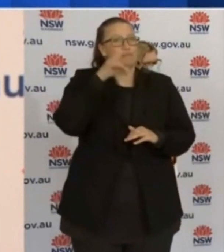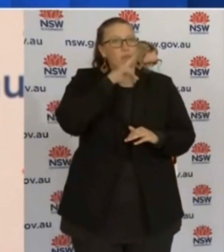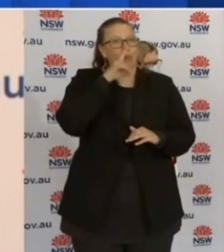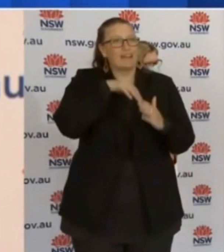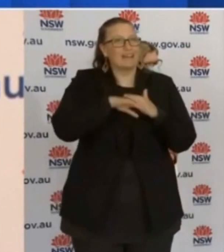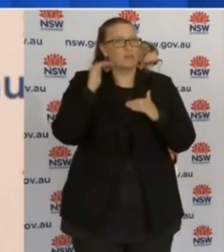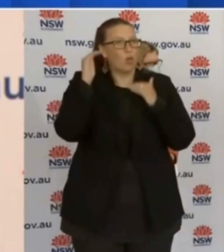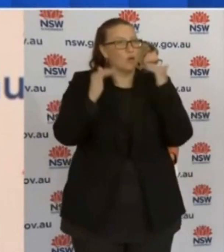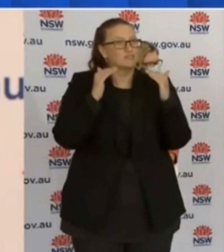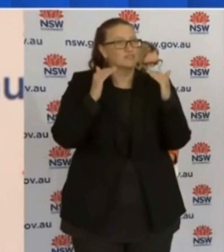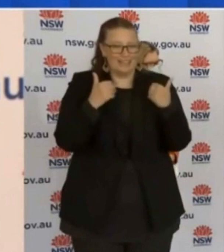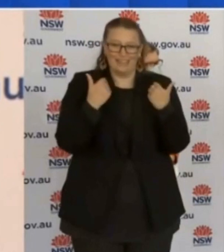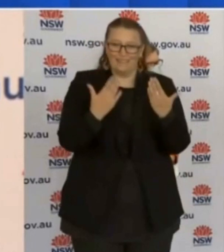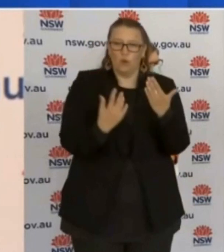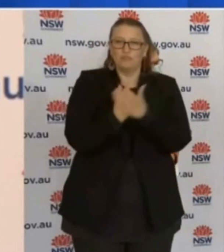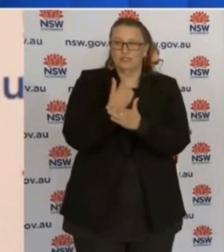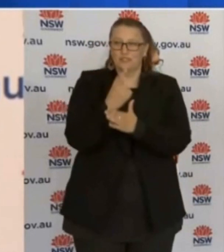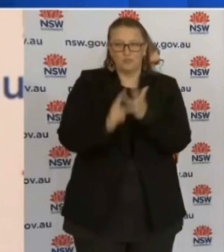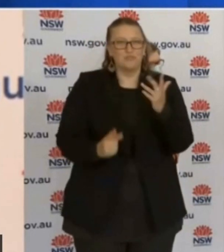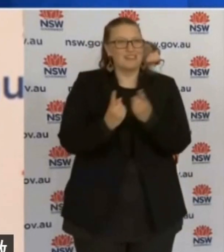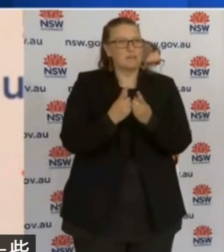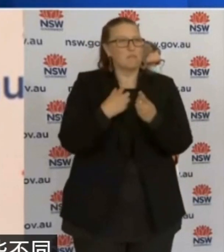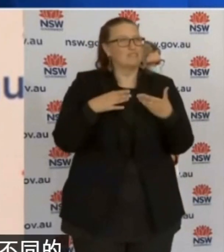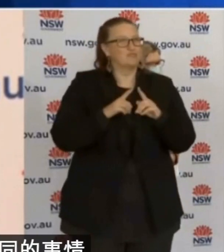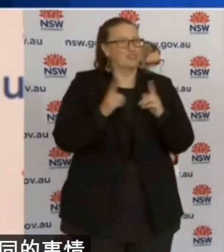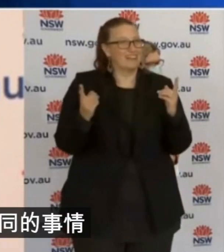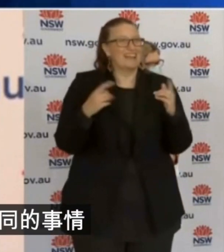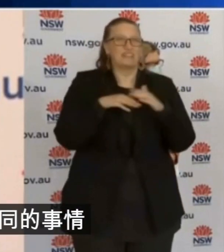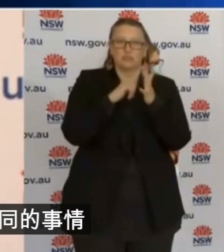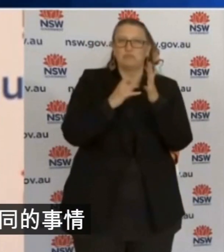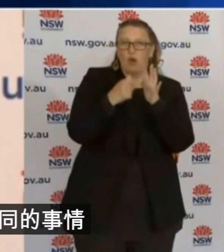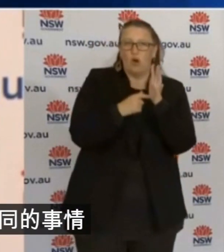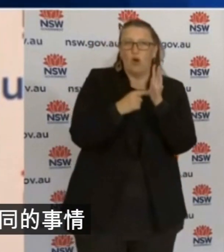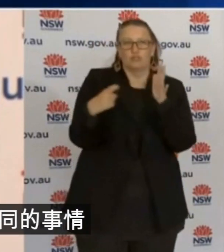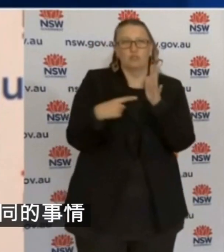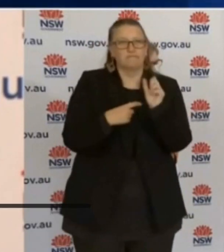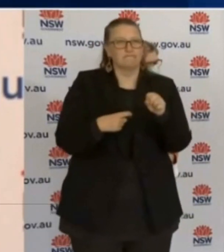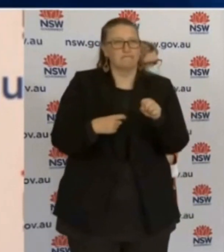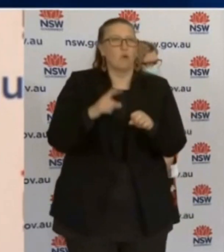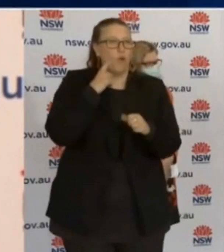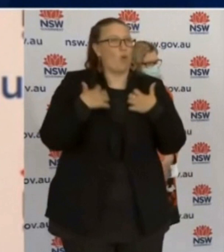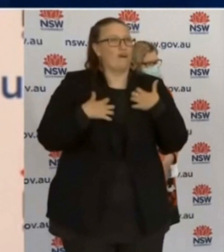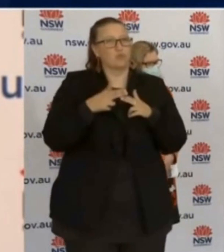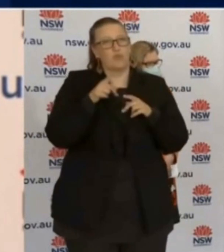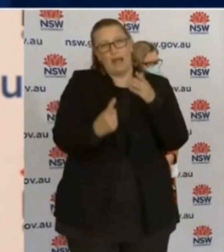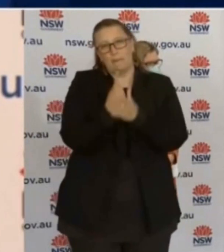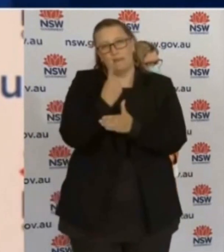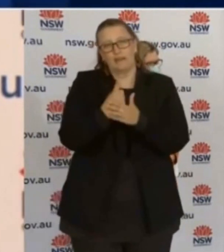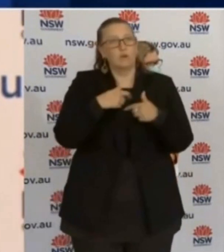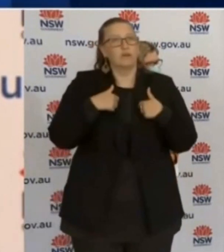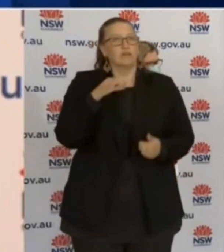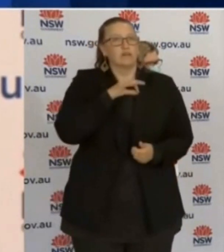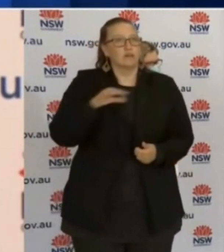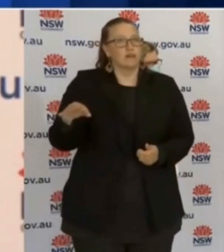gives you opportunities to do things a bit differently in September and October, and that's what we're looking forward to. So we're not about to